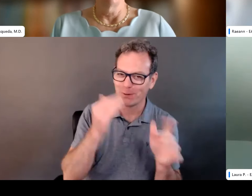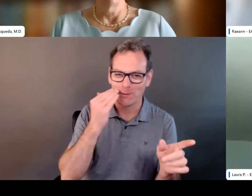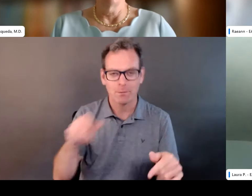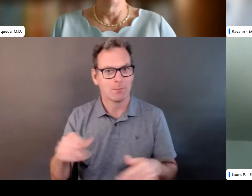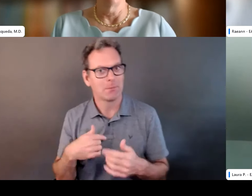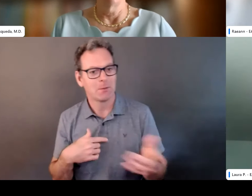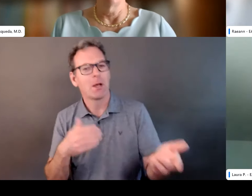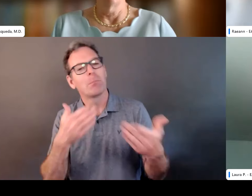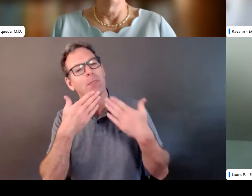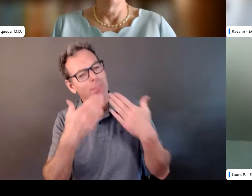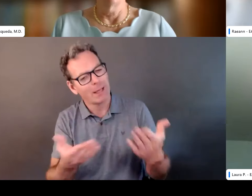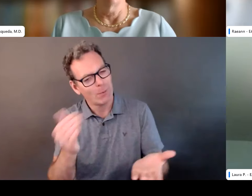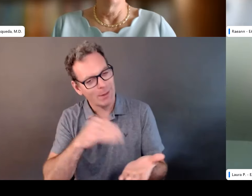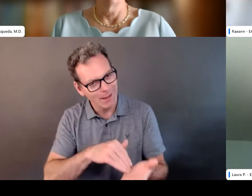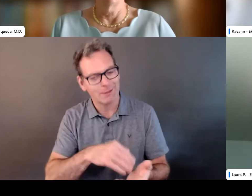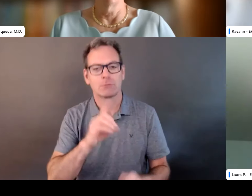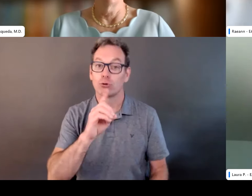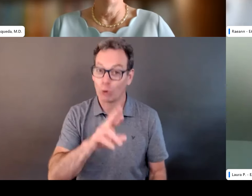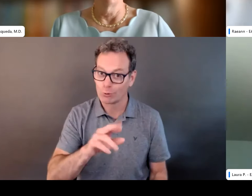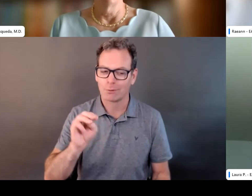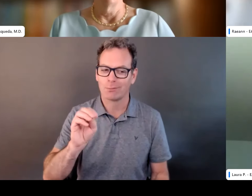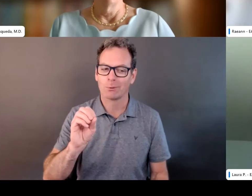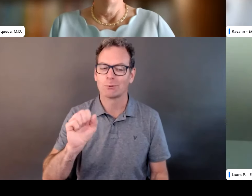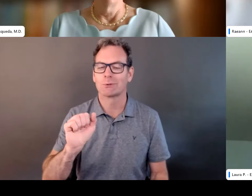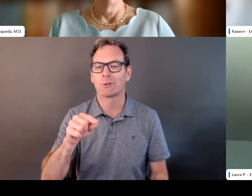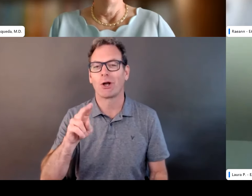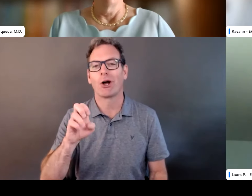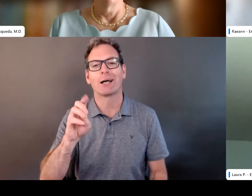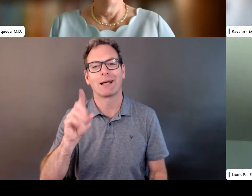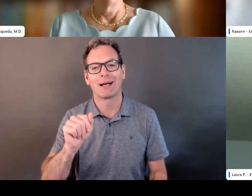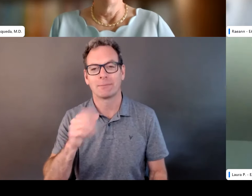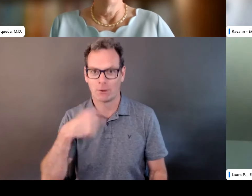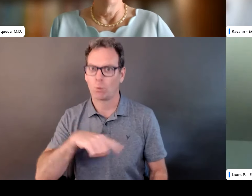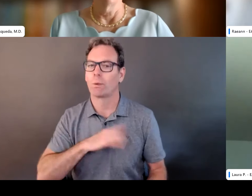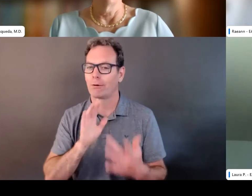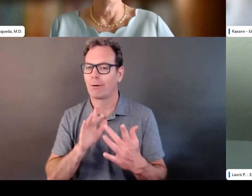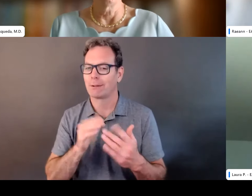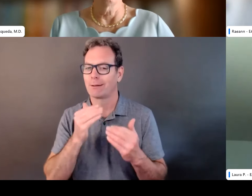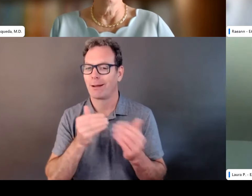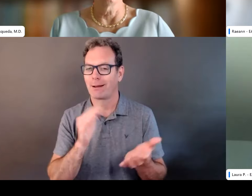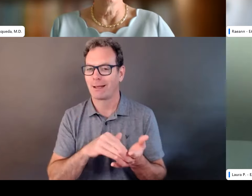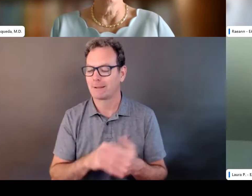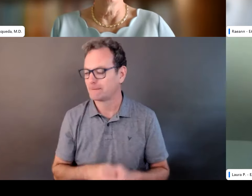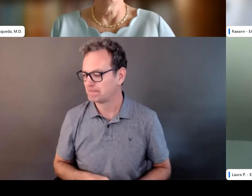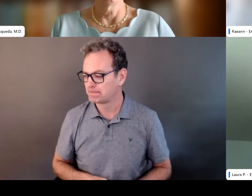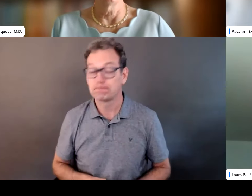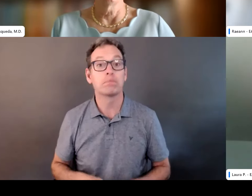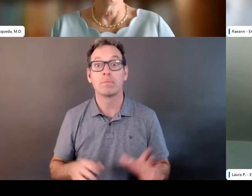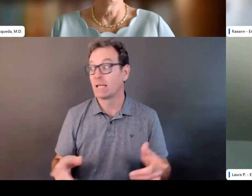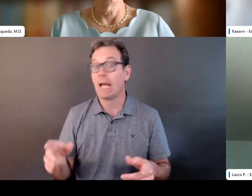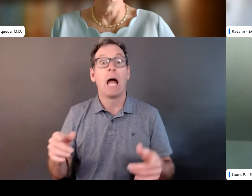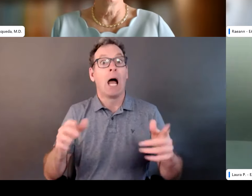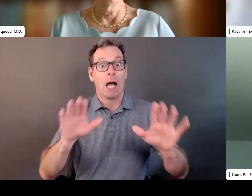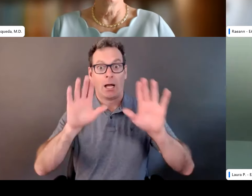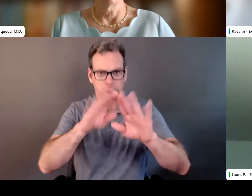Dr. Mosqueda, and we will be in touch for sure. So just as a reminder, we do have lots of links that we'll share on